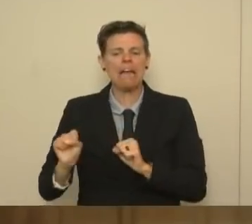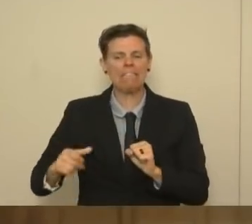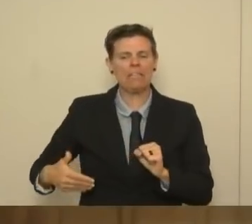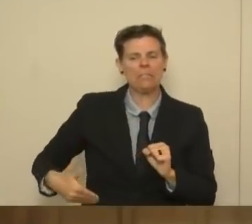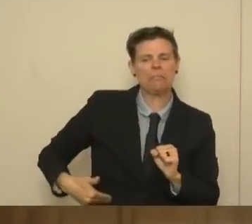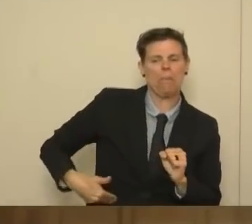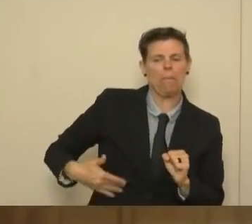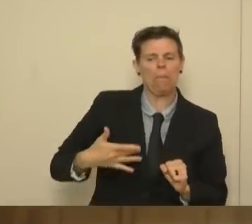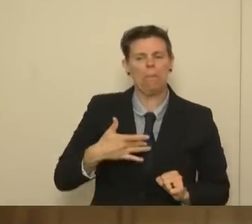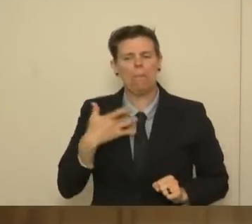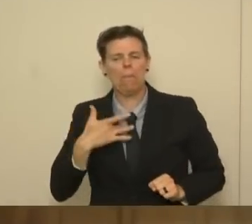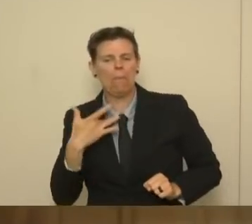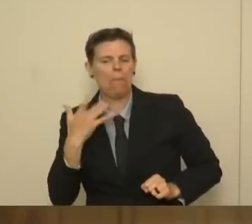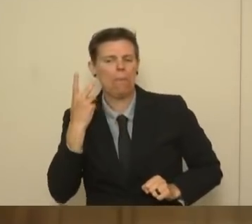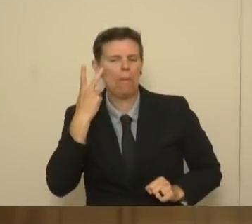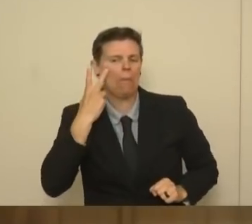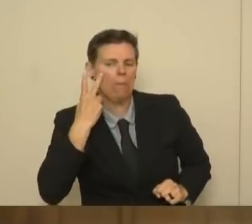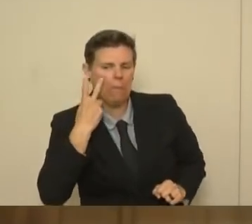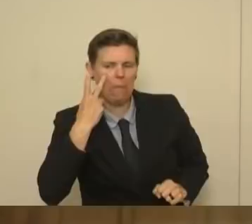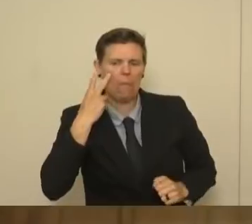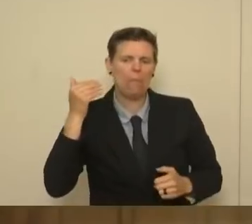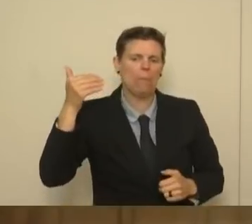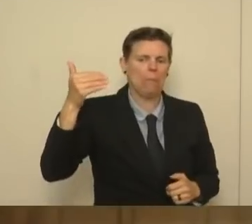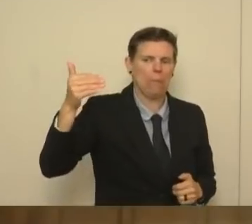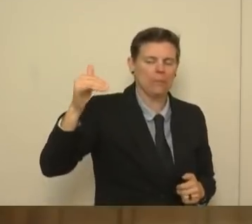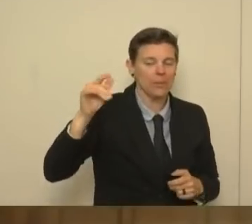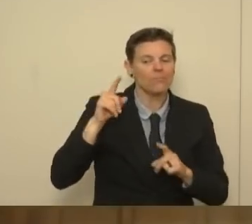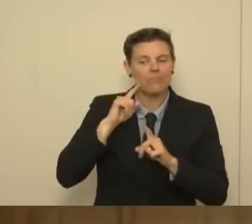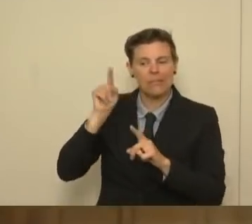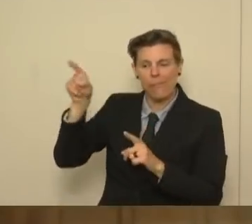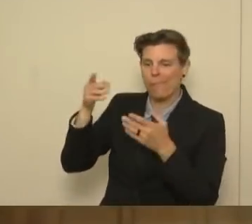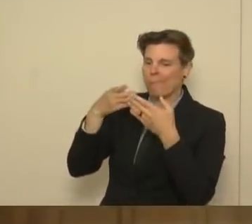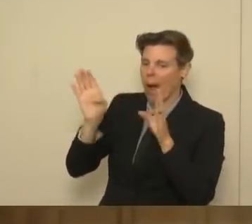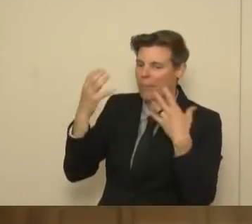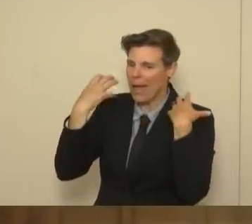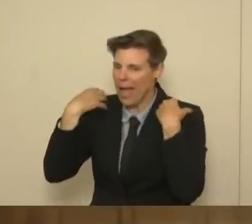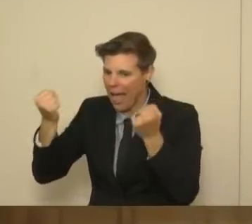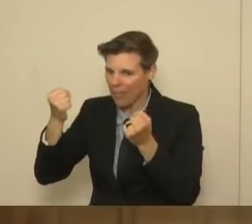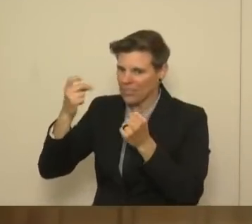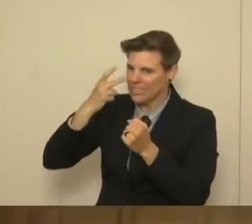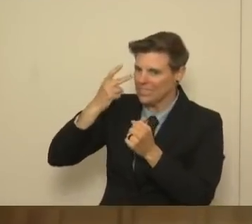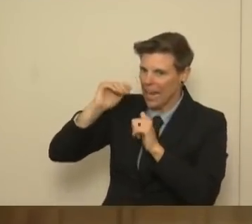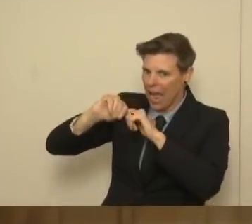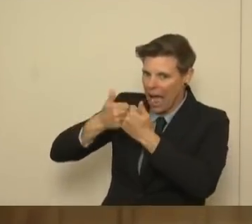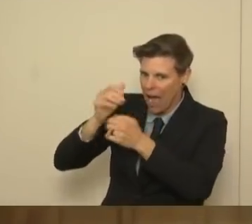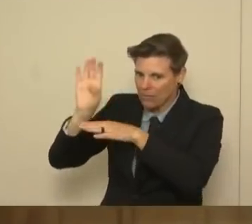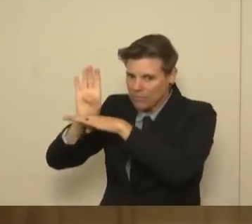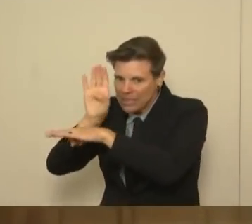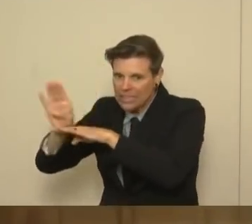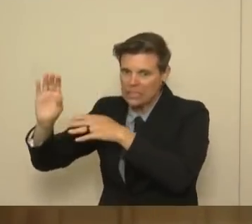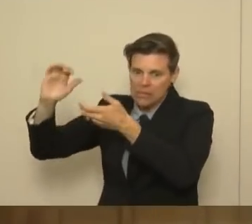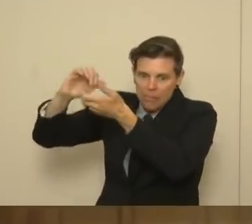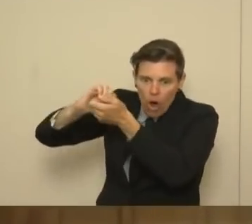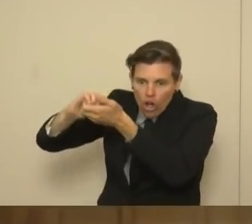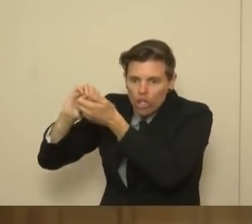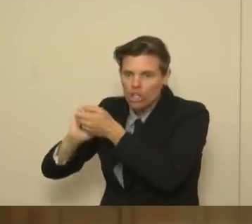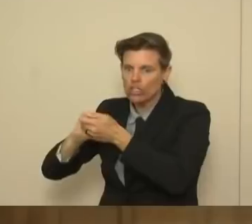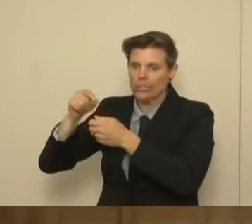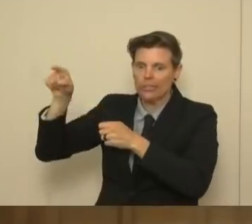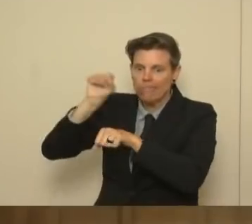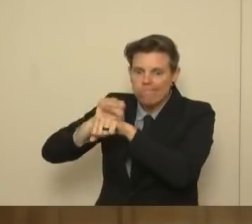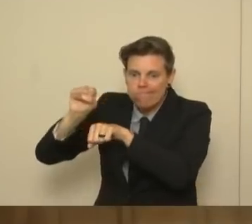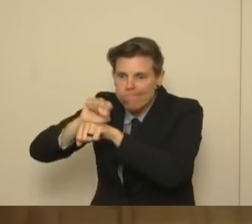the public health department is gearing up. I know our provider partners are gearing up to, so your doctor, can give you the vaccine.